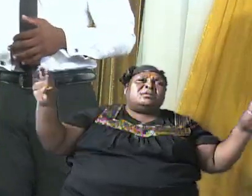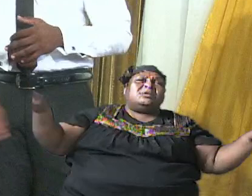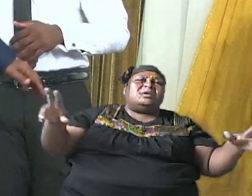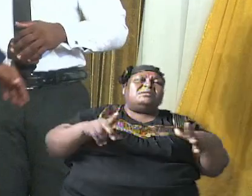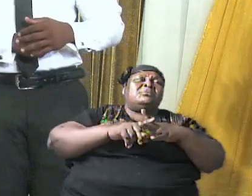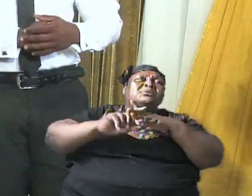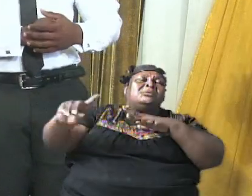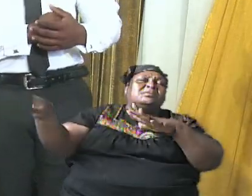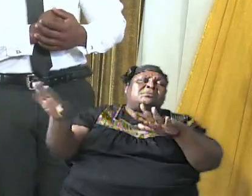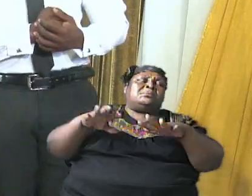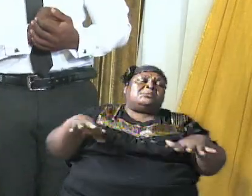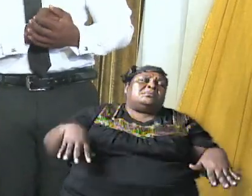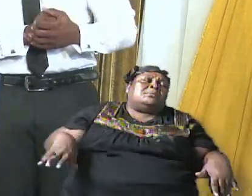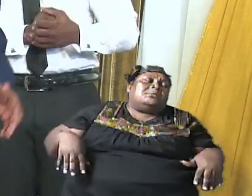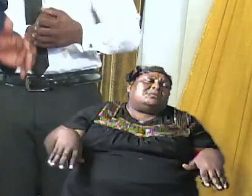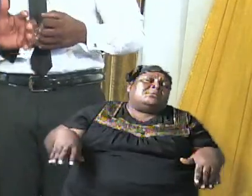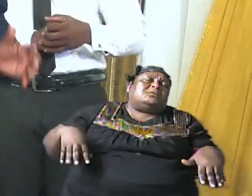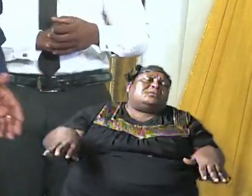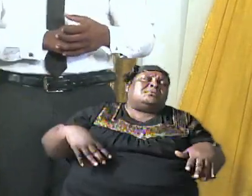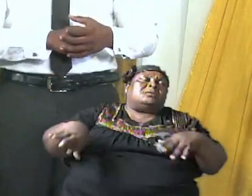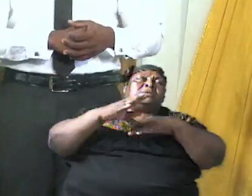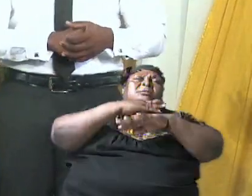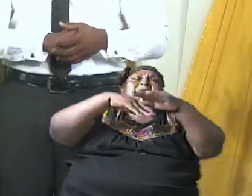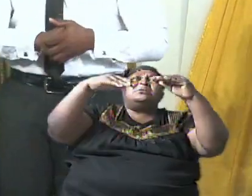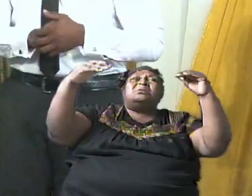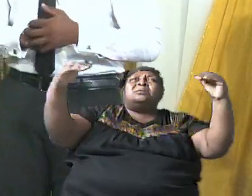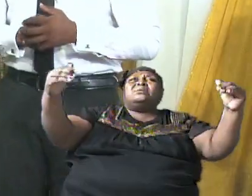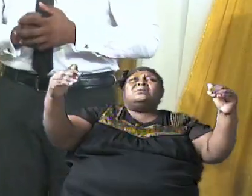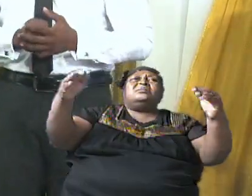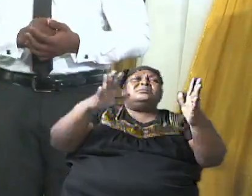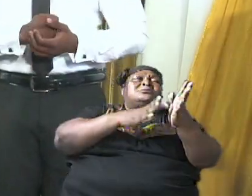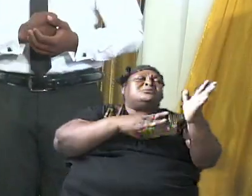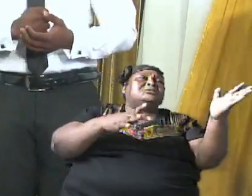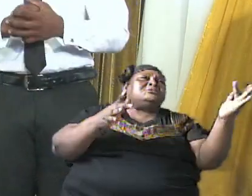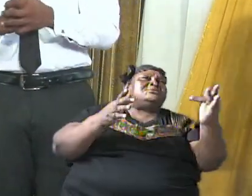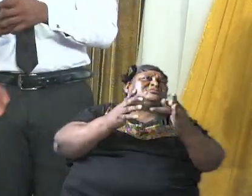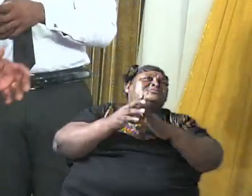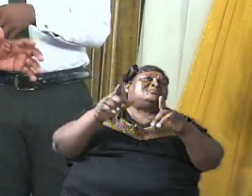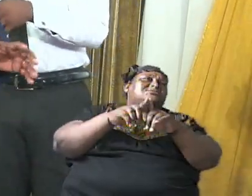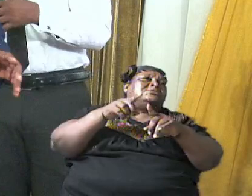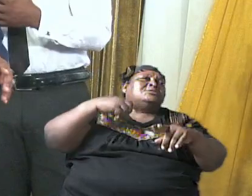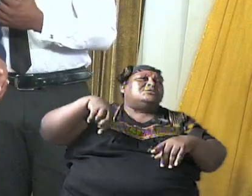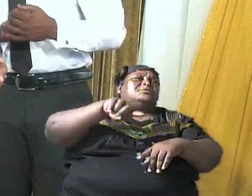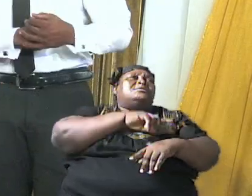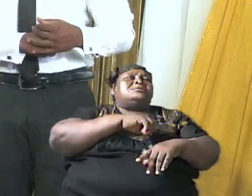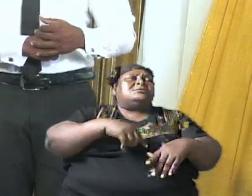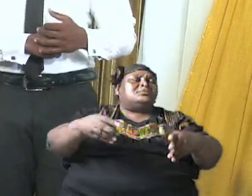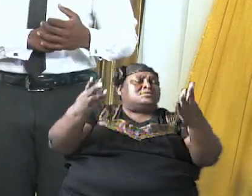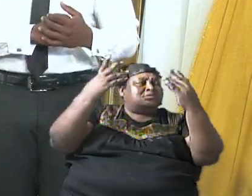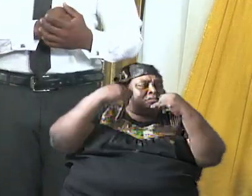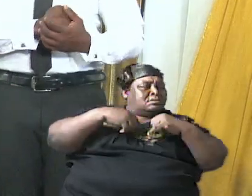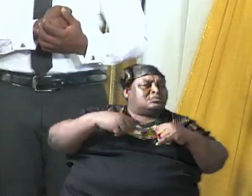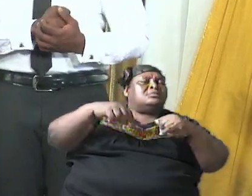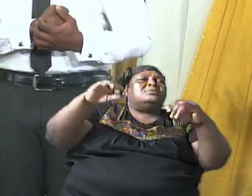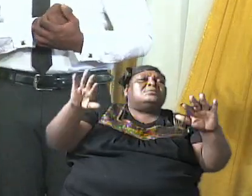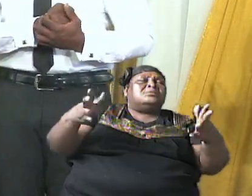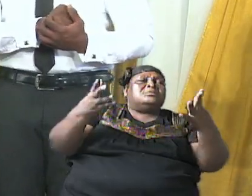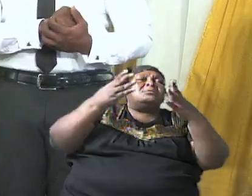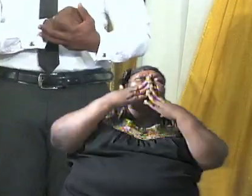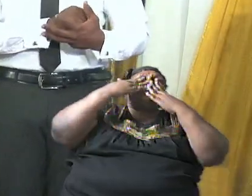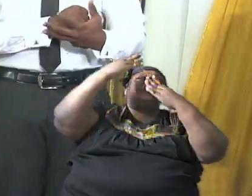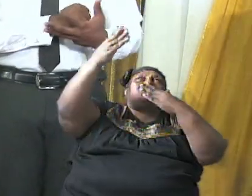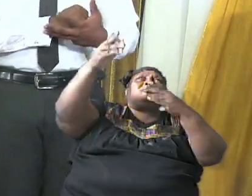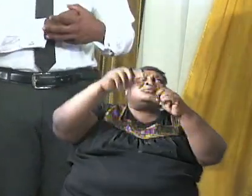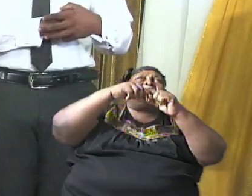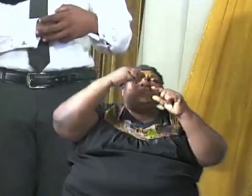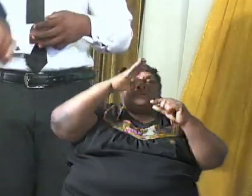They trembled, Lord God of heaven. Jesus, Lord, as we come, we lift you up. We tell you, thank you, great God,